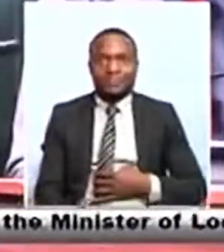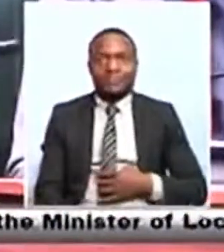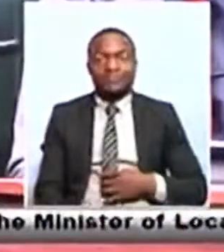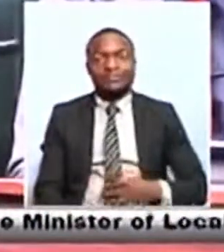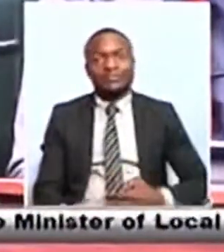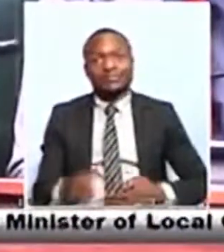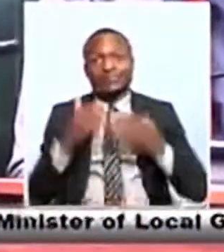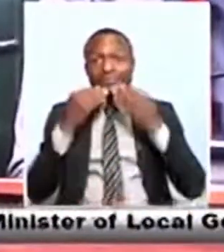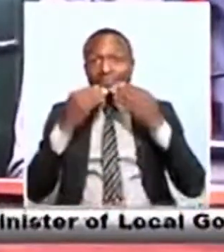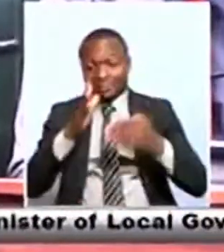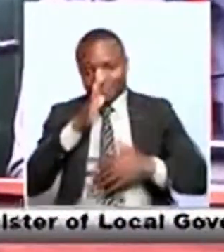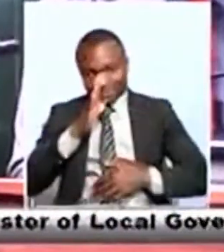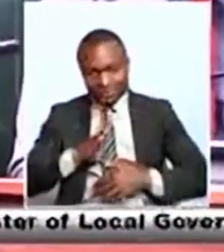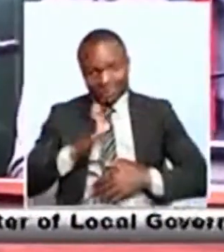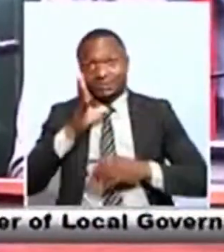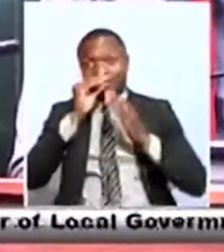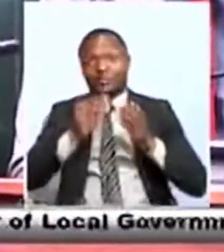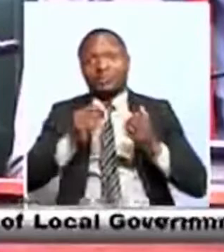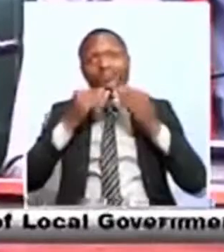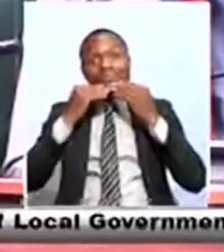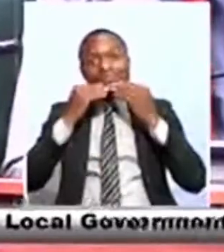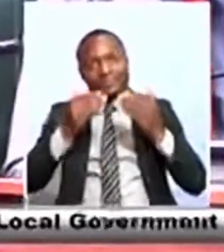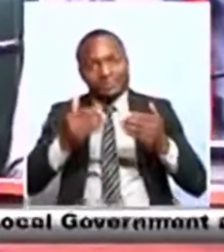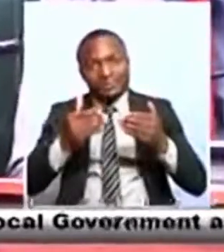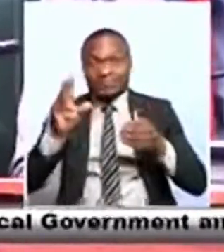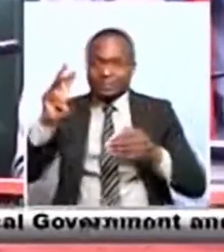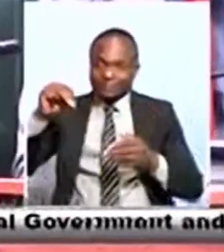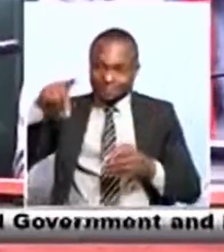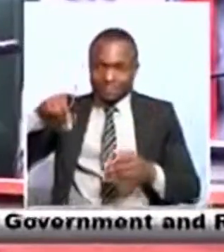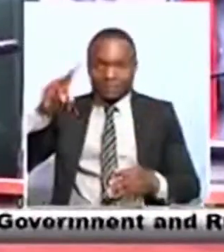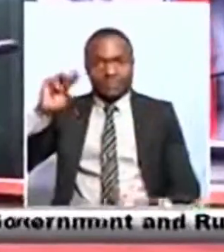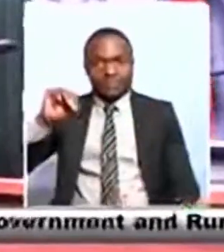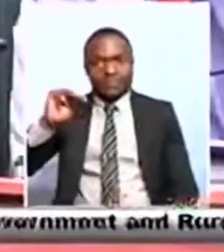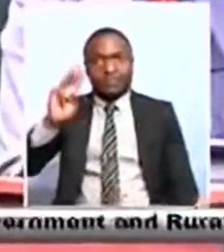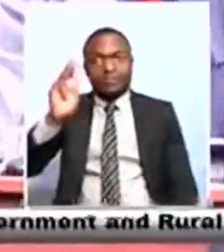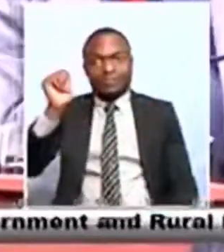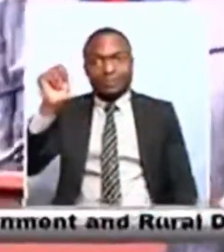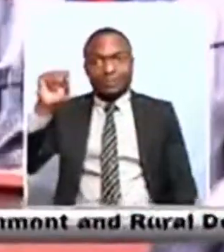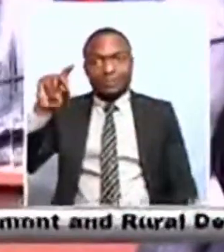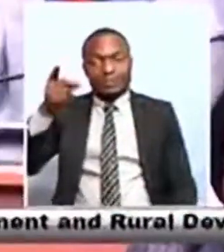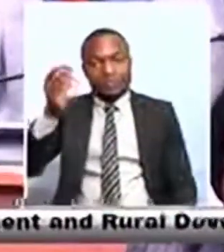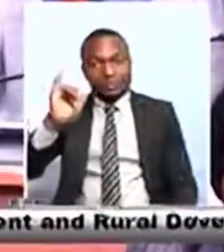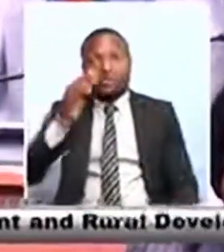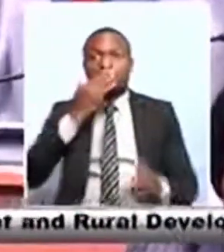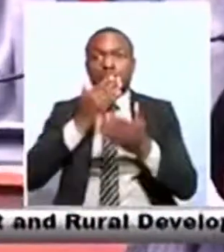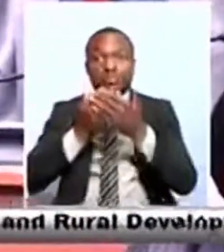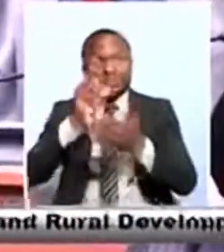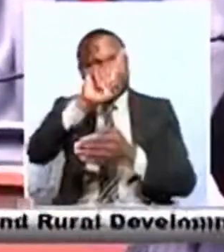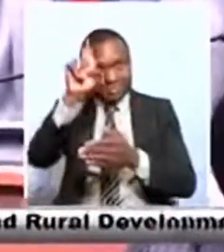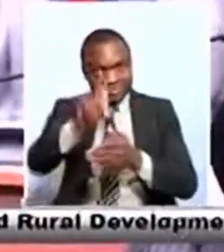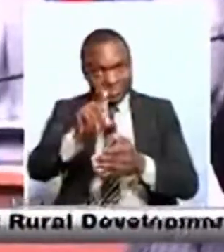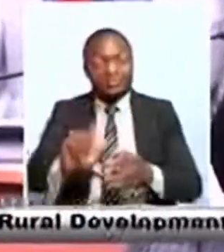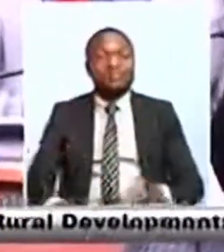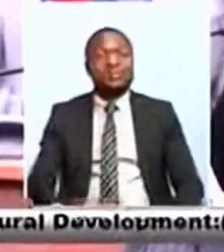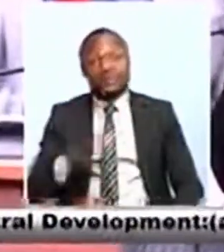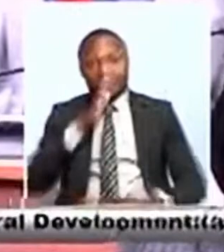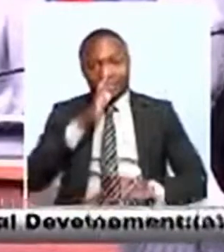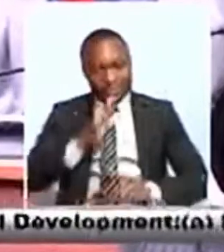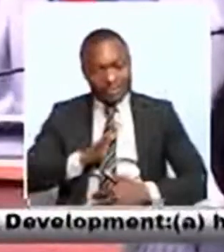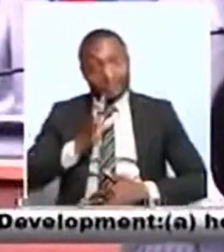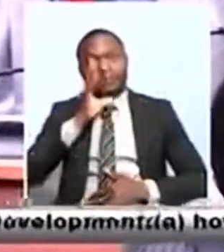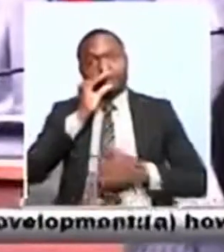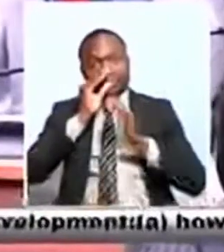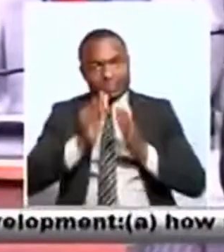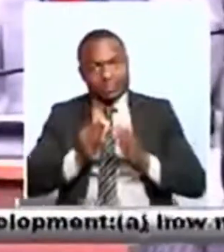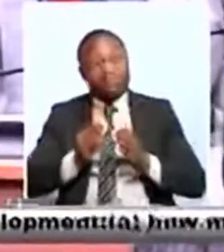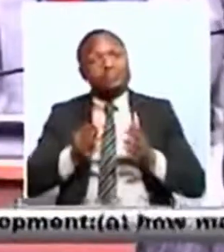Thank you, Madam Speaker, and I also want to thank the MP for Mwandi for that very good follow-up question. Madam Speaker,